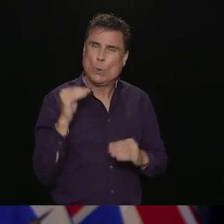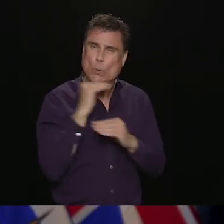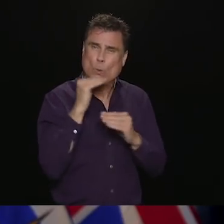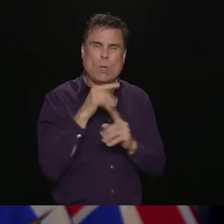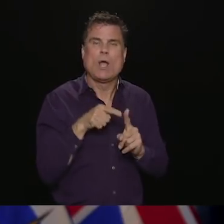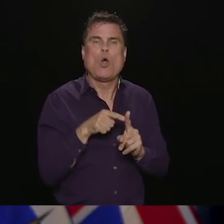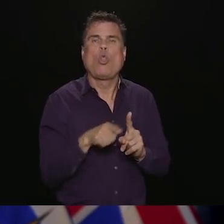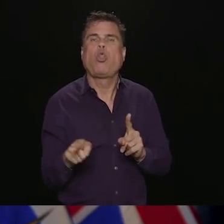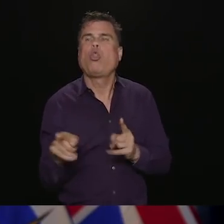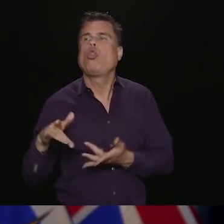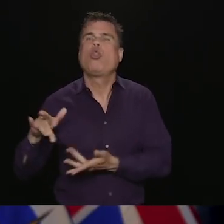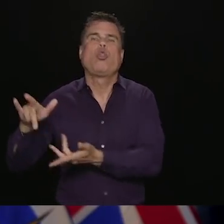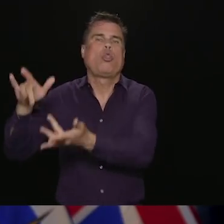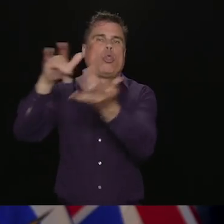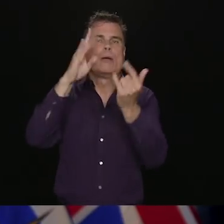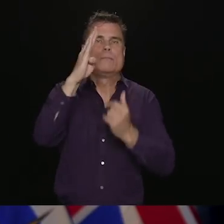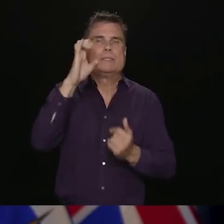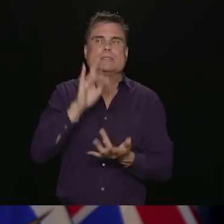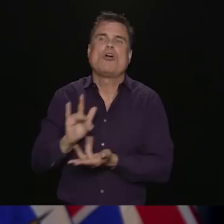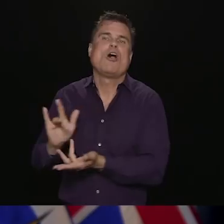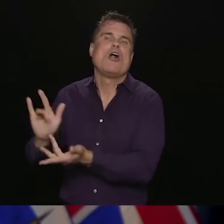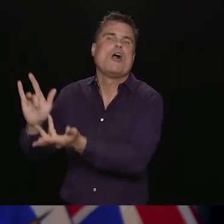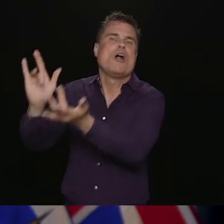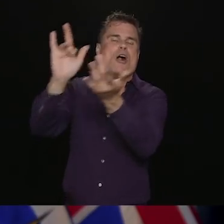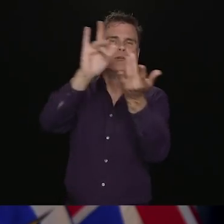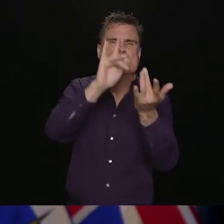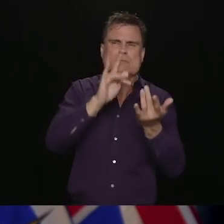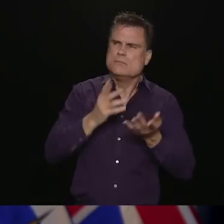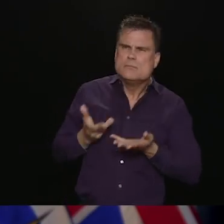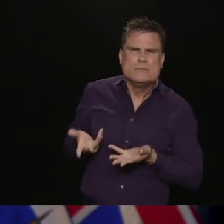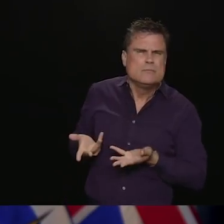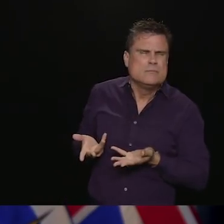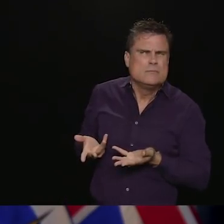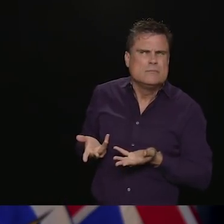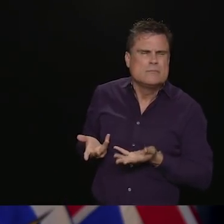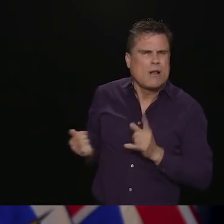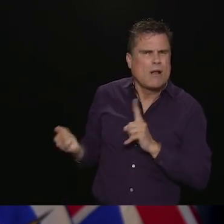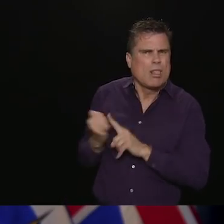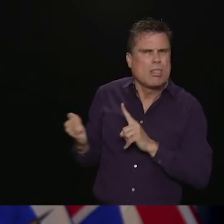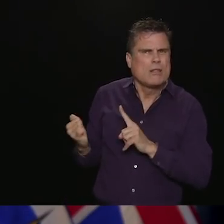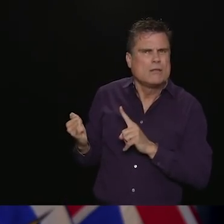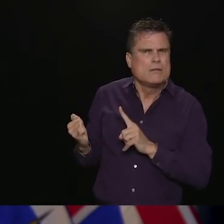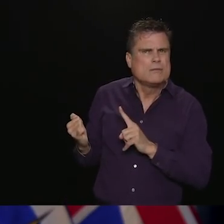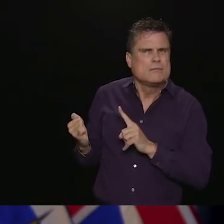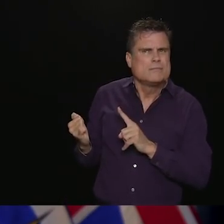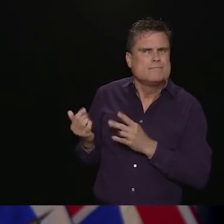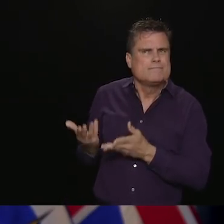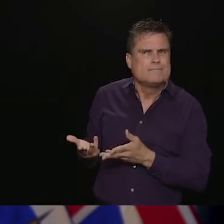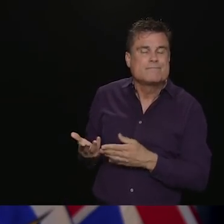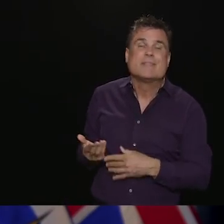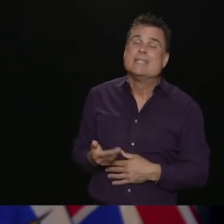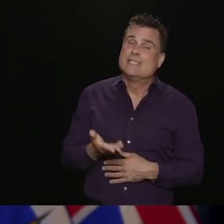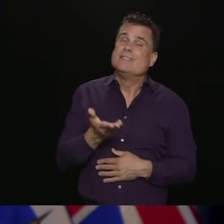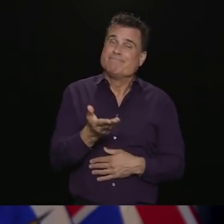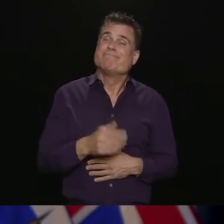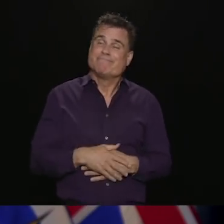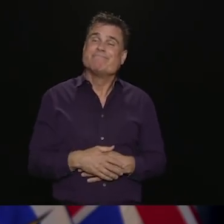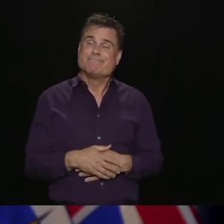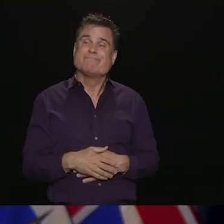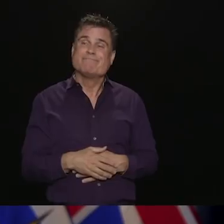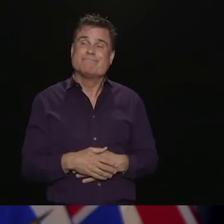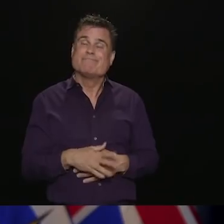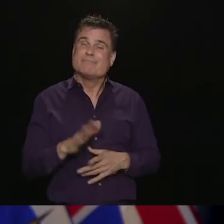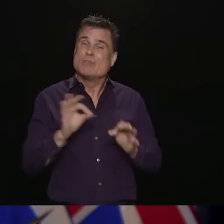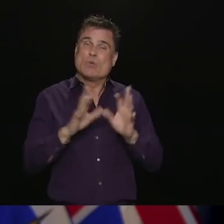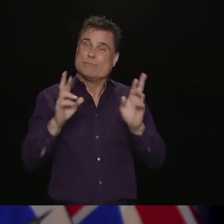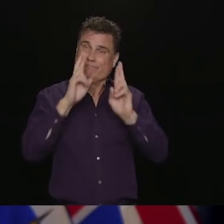we need to be tolerant, we need to be kind, we need to understand that we don't necessarily know everybody's story. I have come